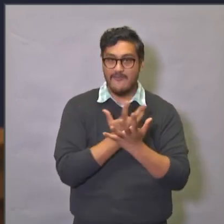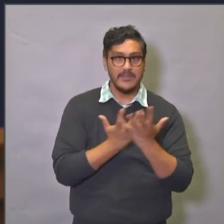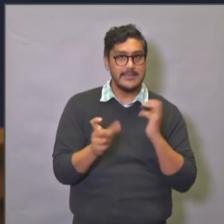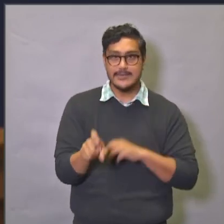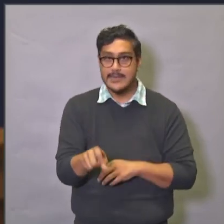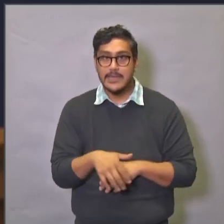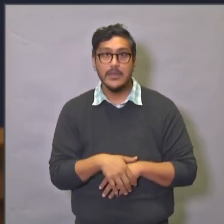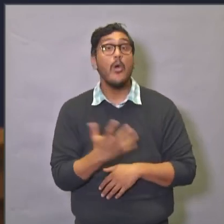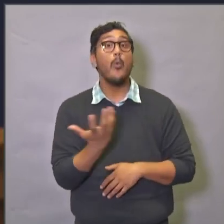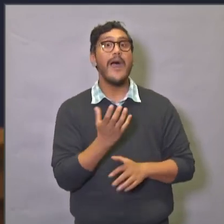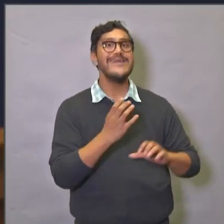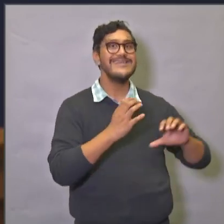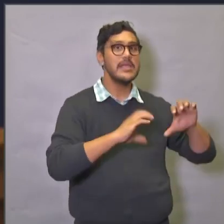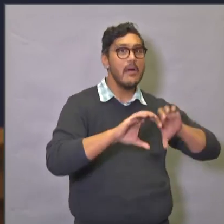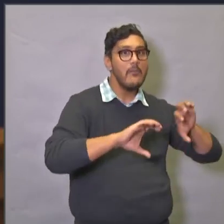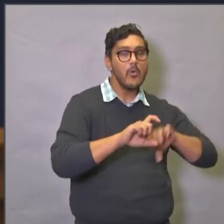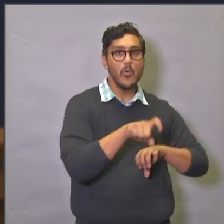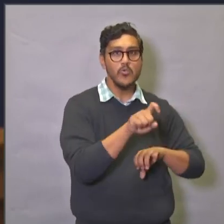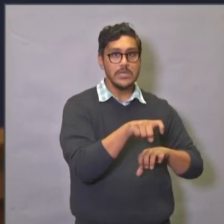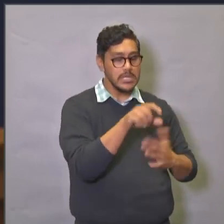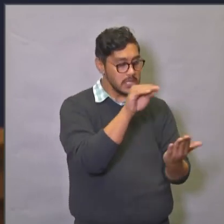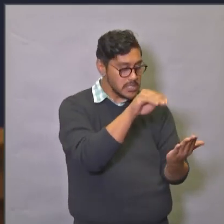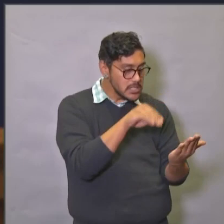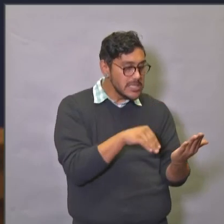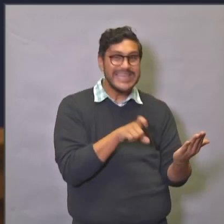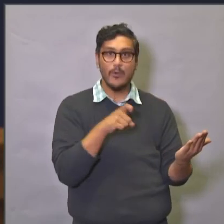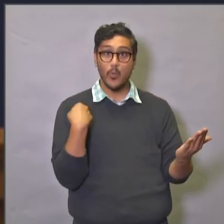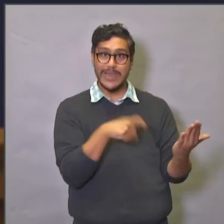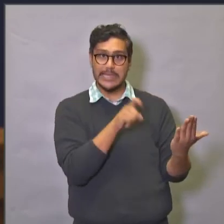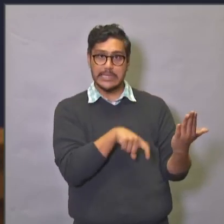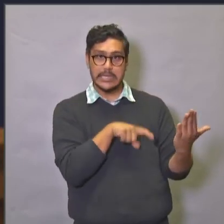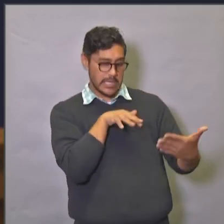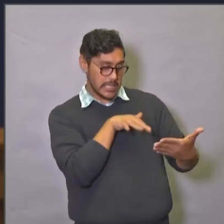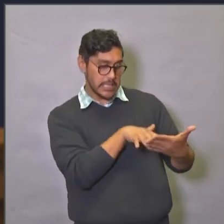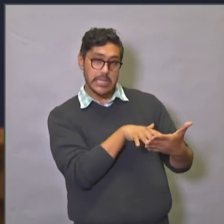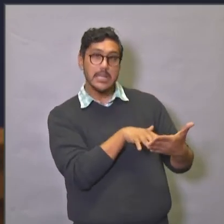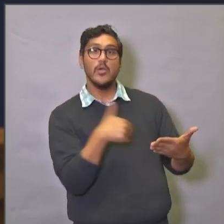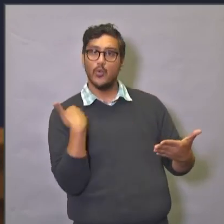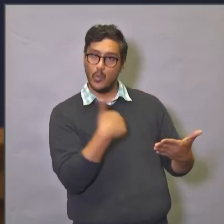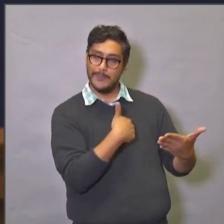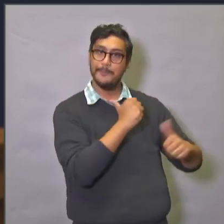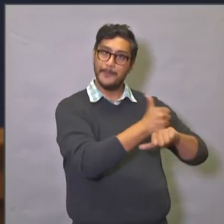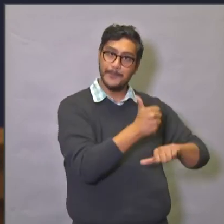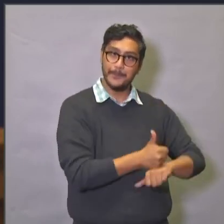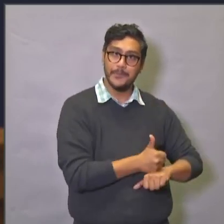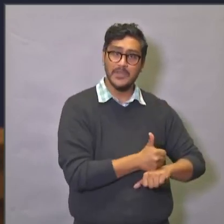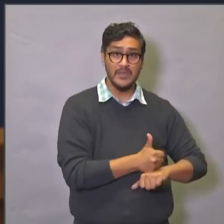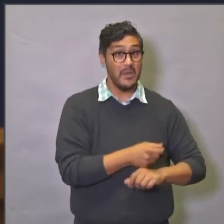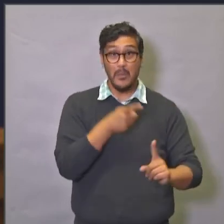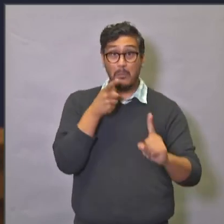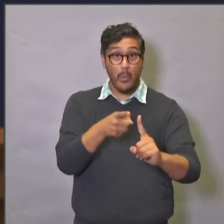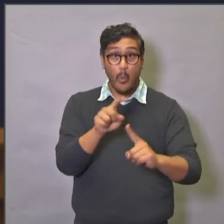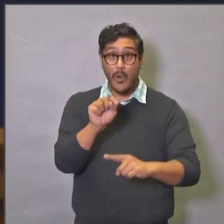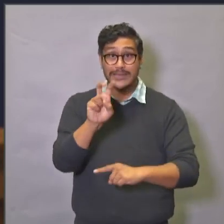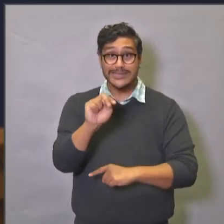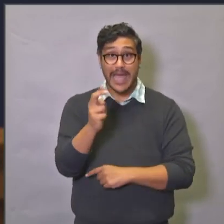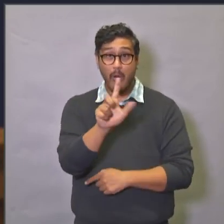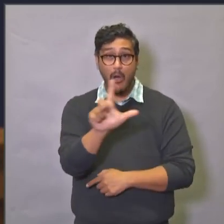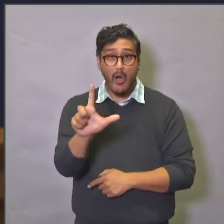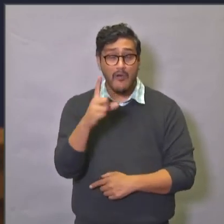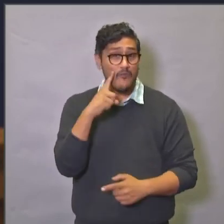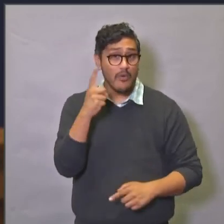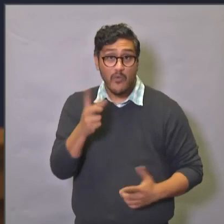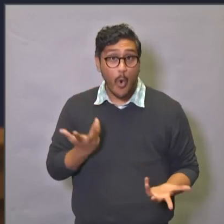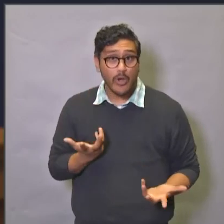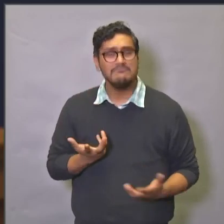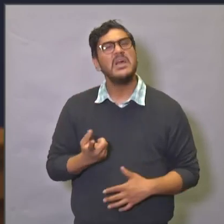what chemicals we need to be inspecting. And I think the purpose of the town hall meeting, I'll let Dr. Ferrer talk about it, is to give kind of an overview